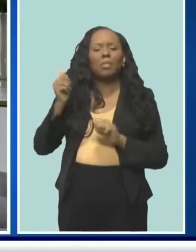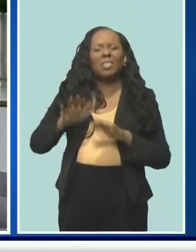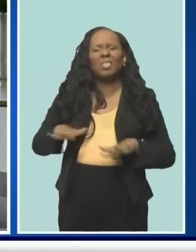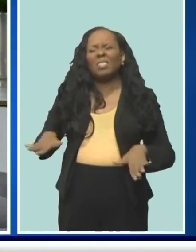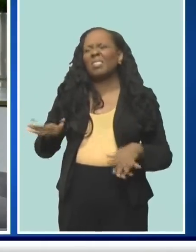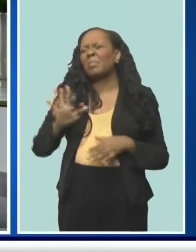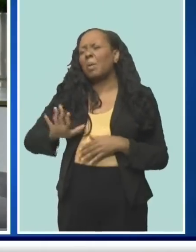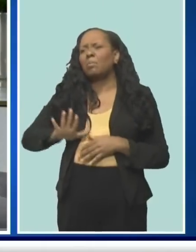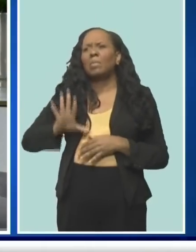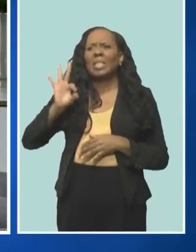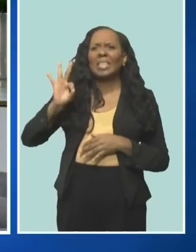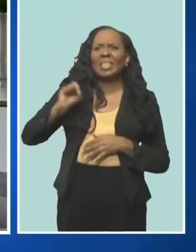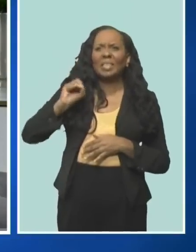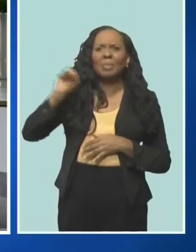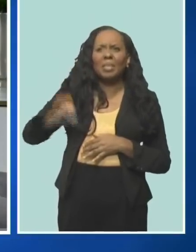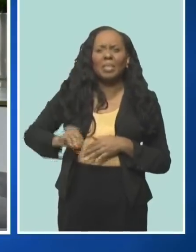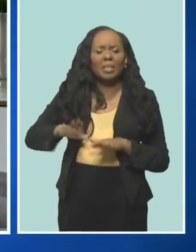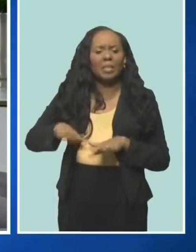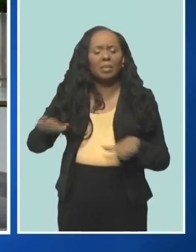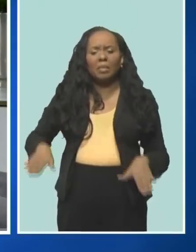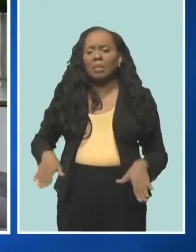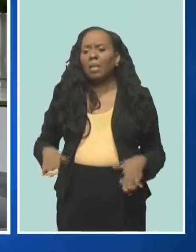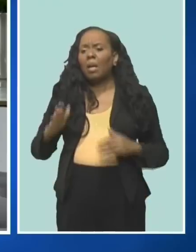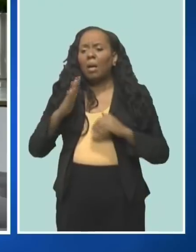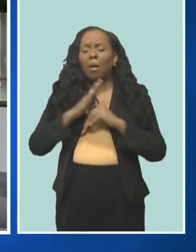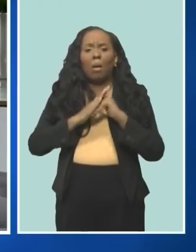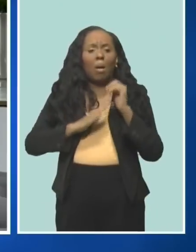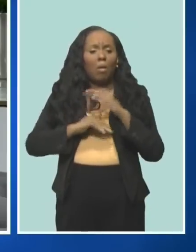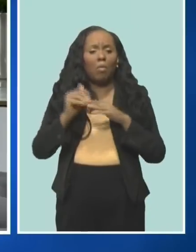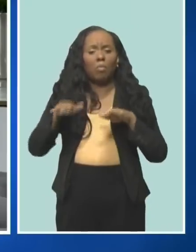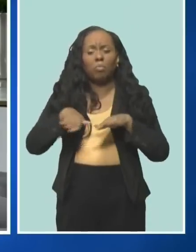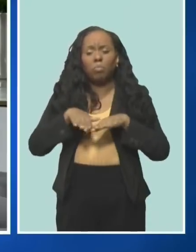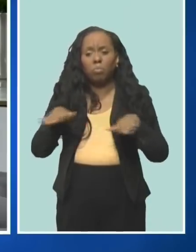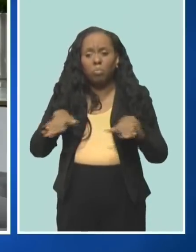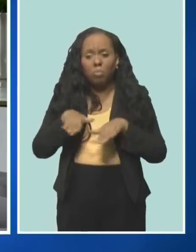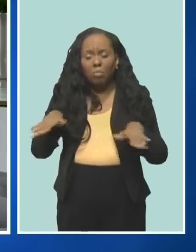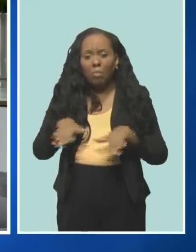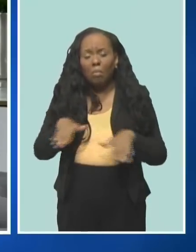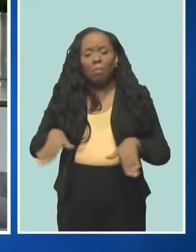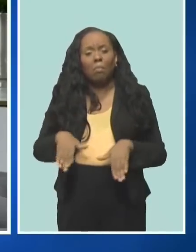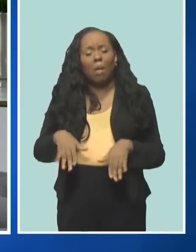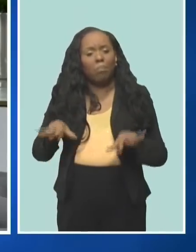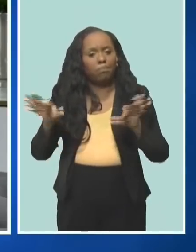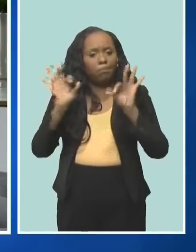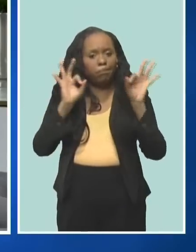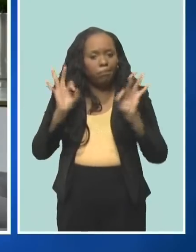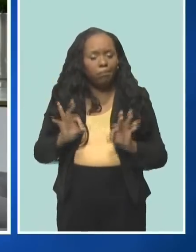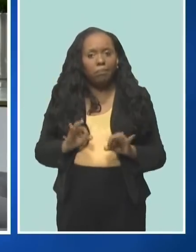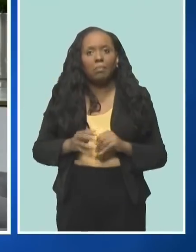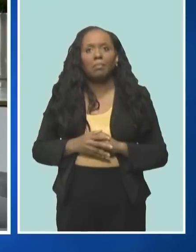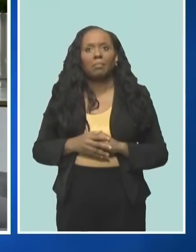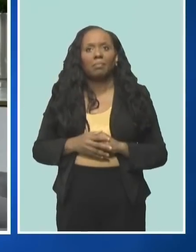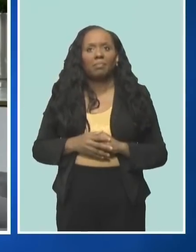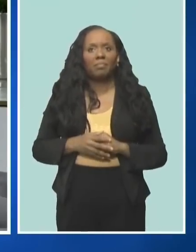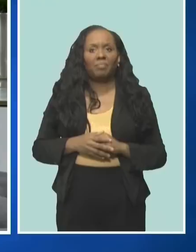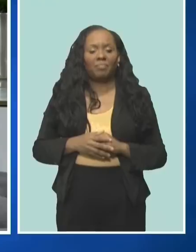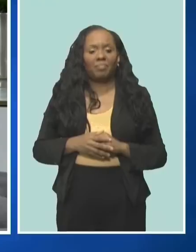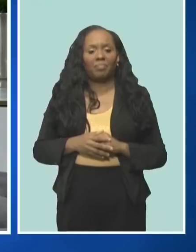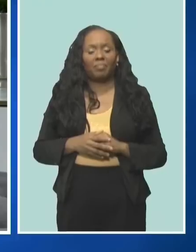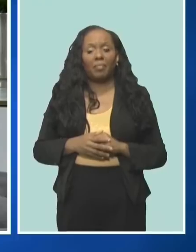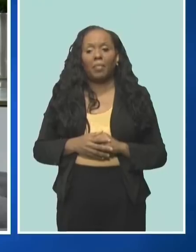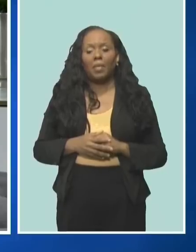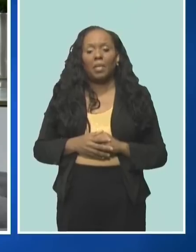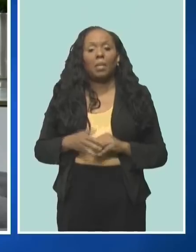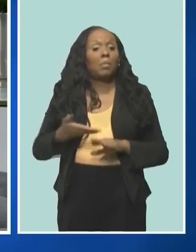least 90% of the children, can comfortably swim and hold their own. So then if there was an initial